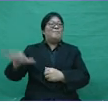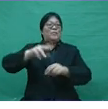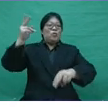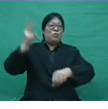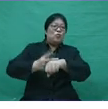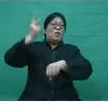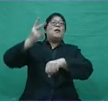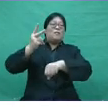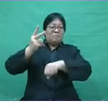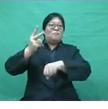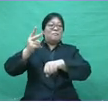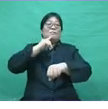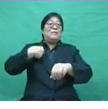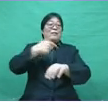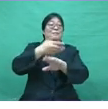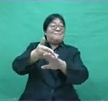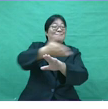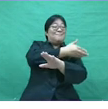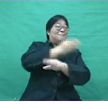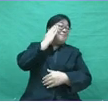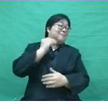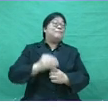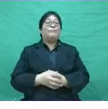of what we had encountered in the past.